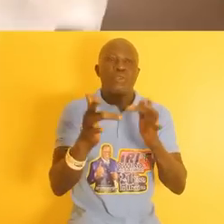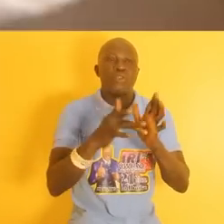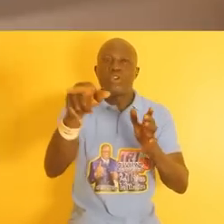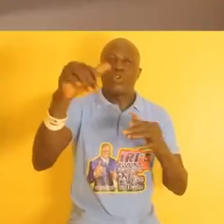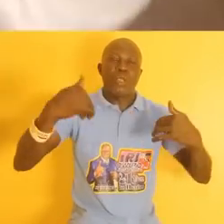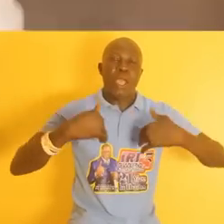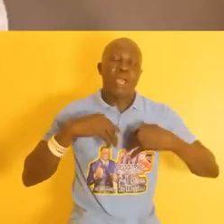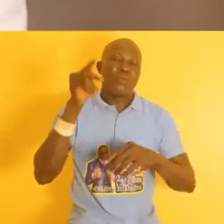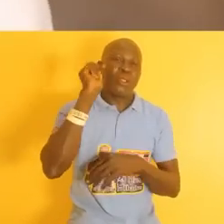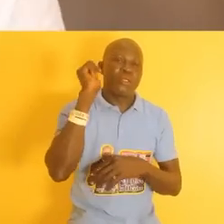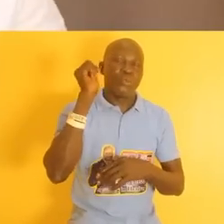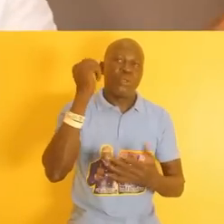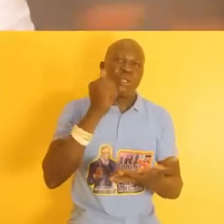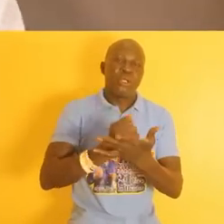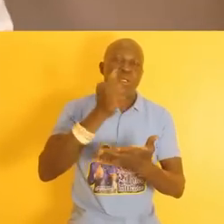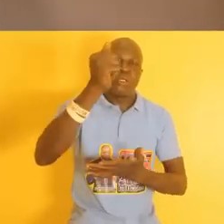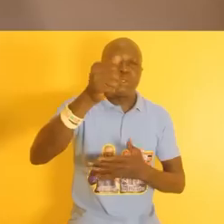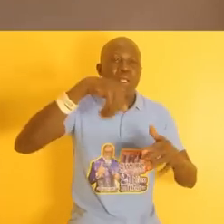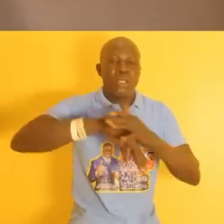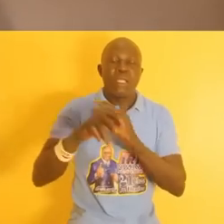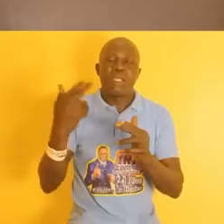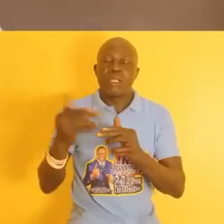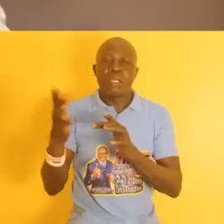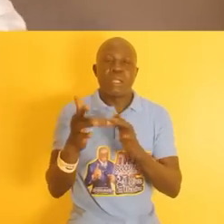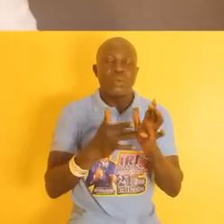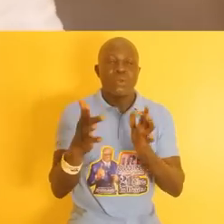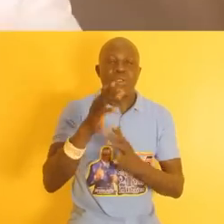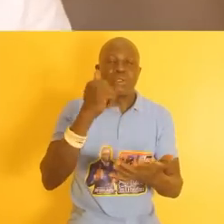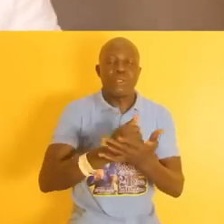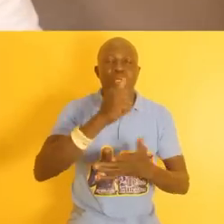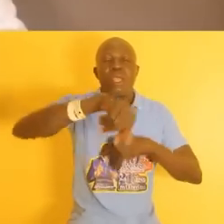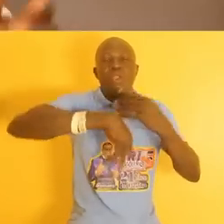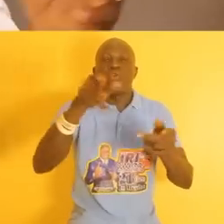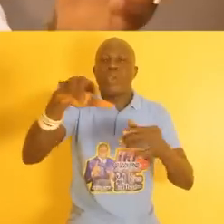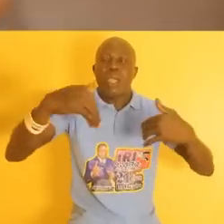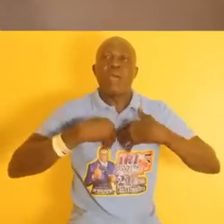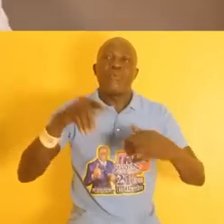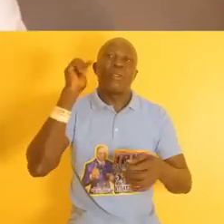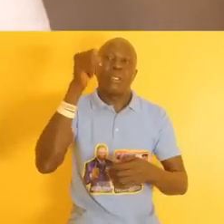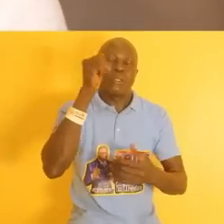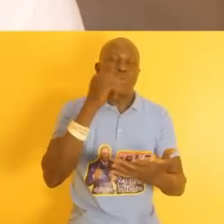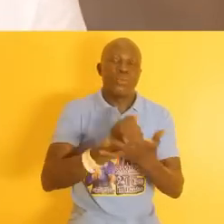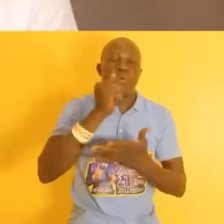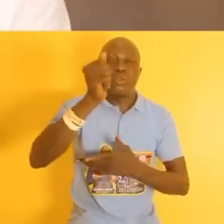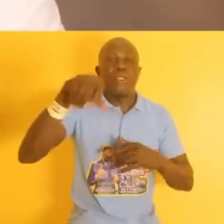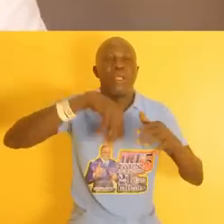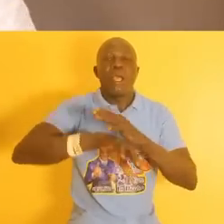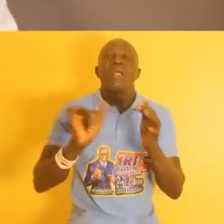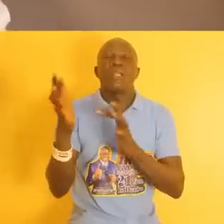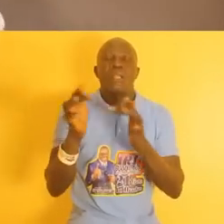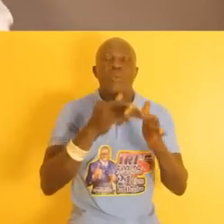Jesus. Have testimony in the name of Jesus. Have testimony in the name of